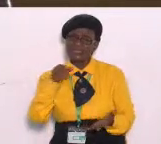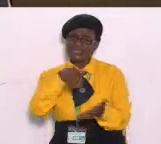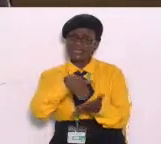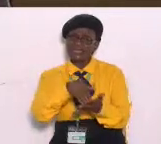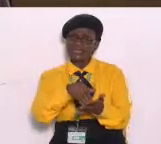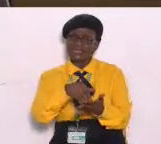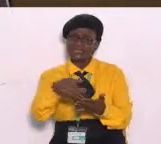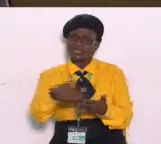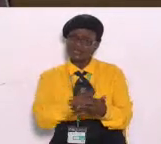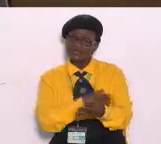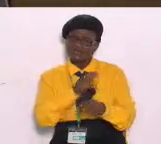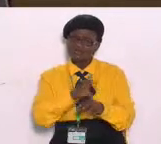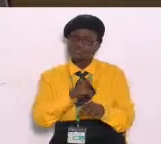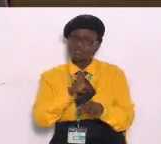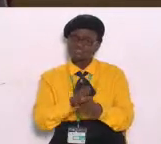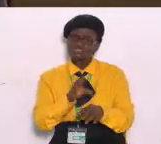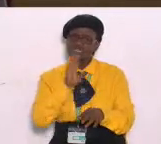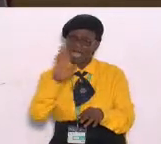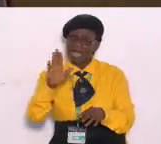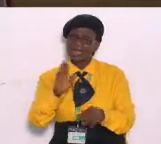New churches are being built